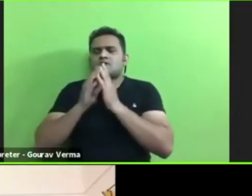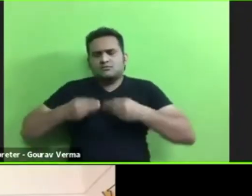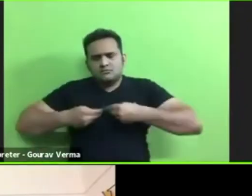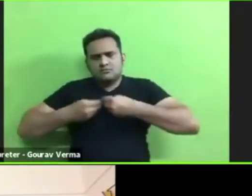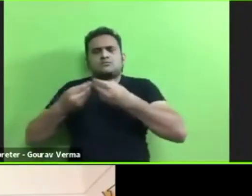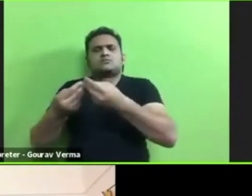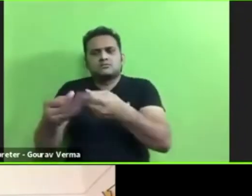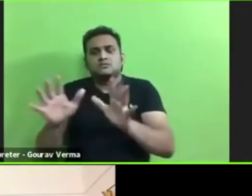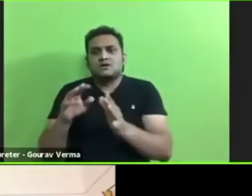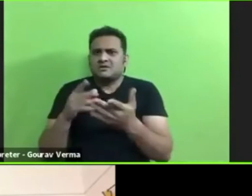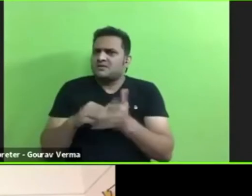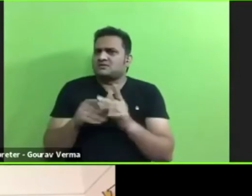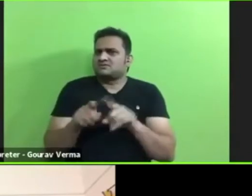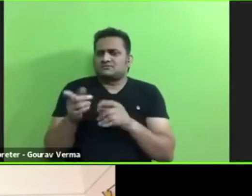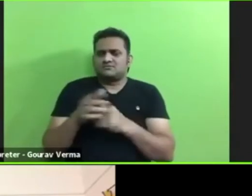means?